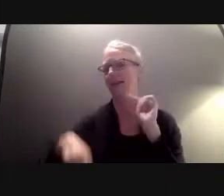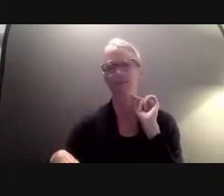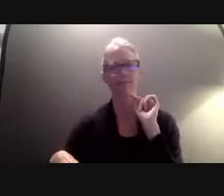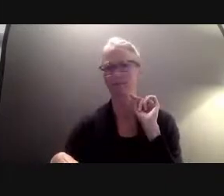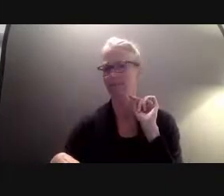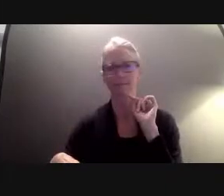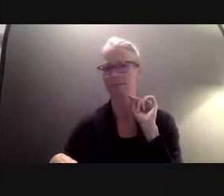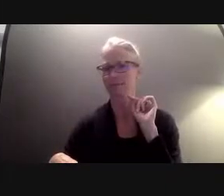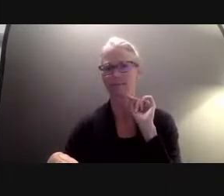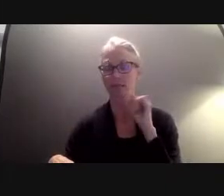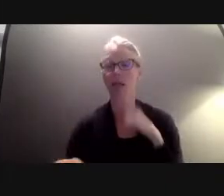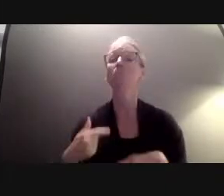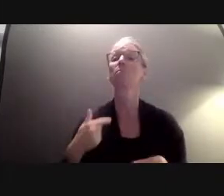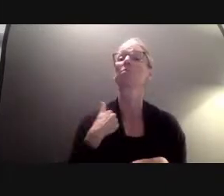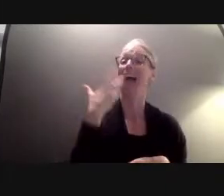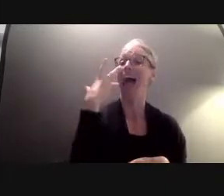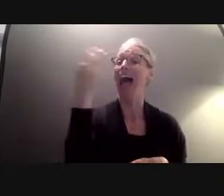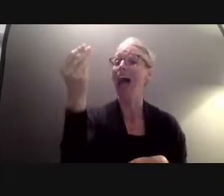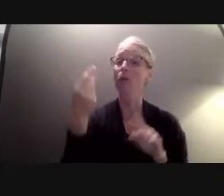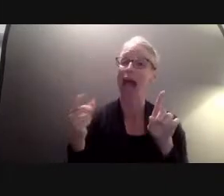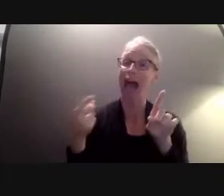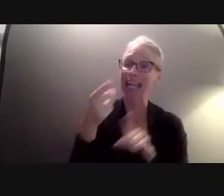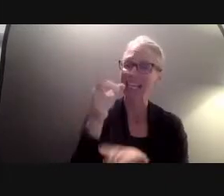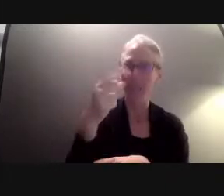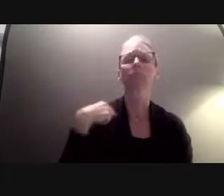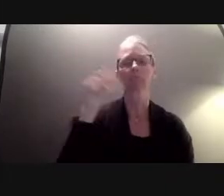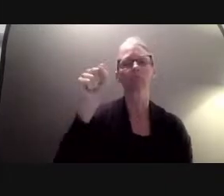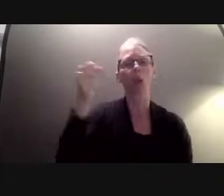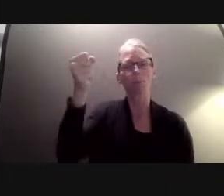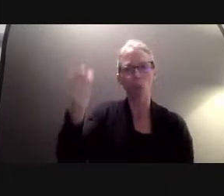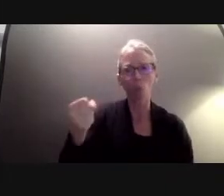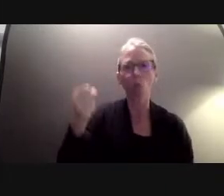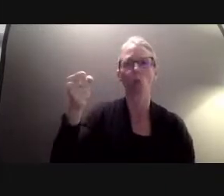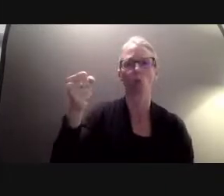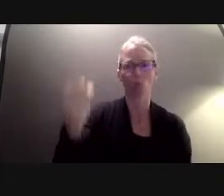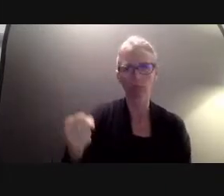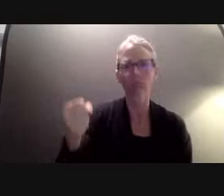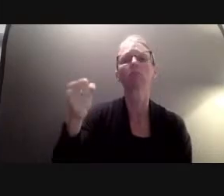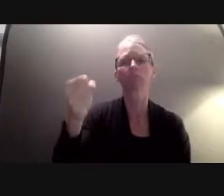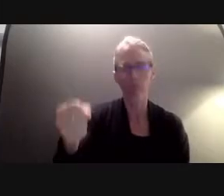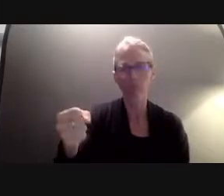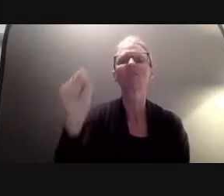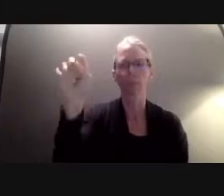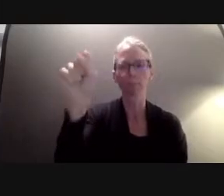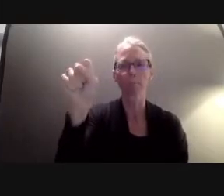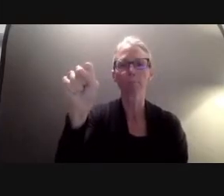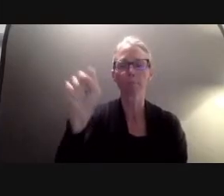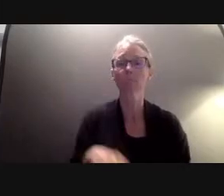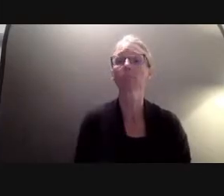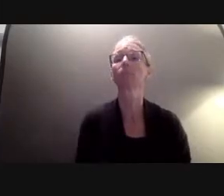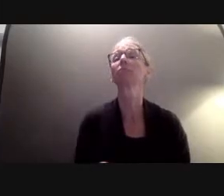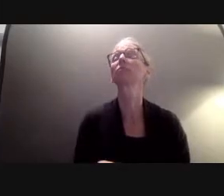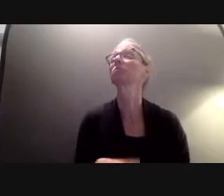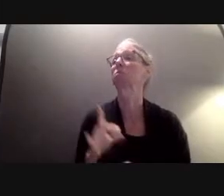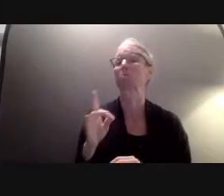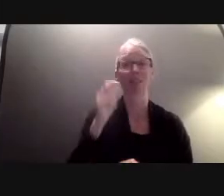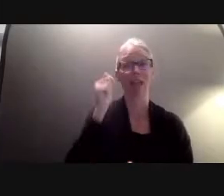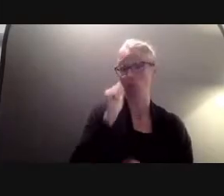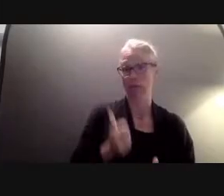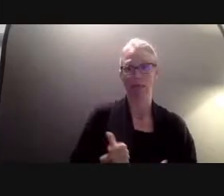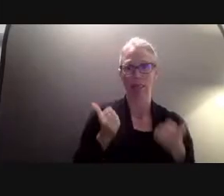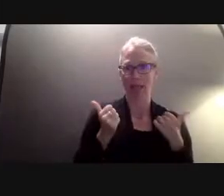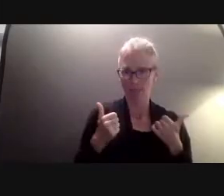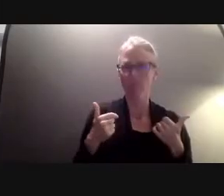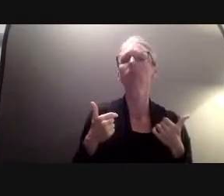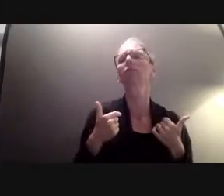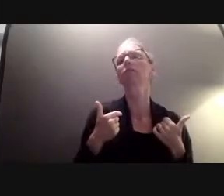I am hiking, but I use sometimes even just everyday to day life, I use a walker. If